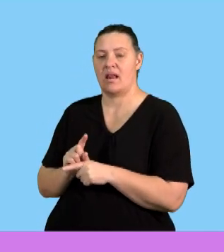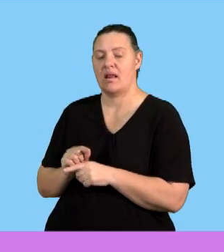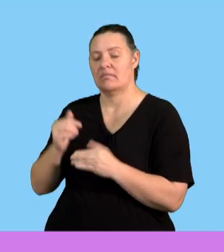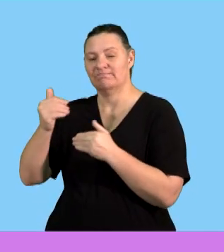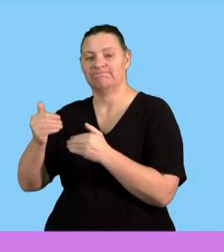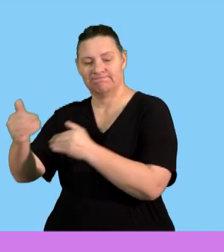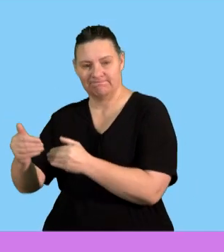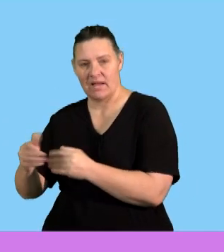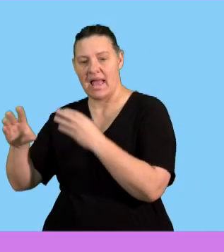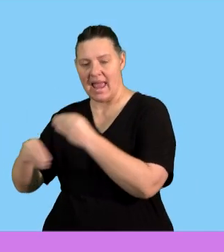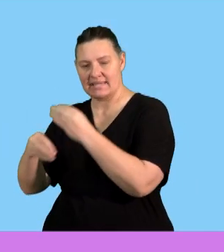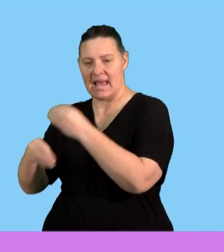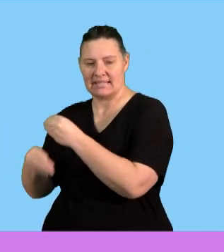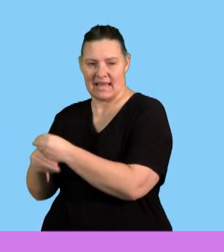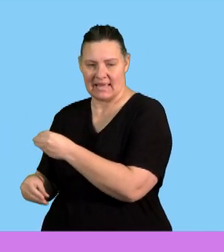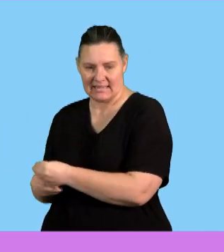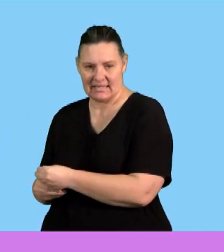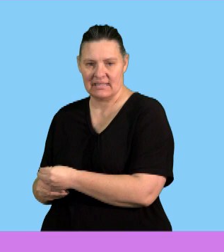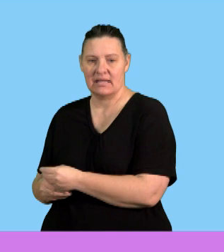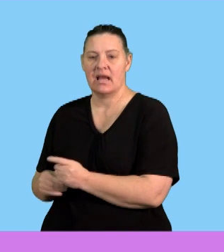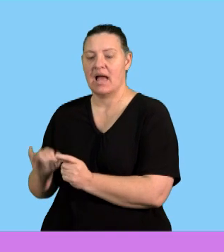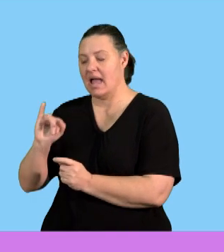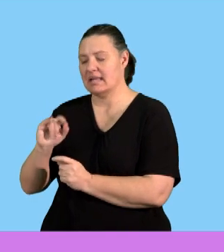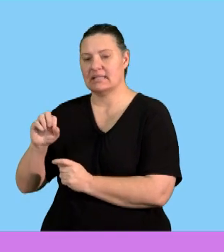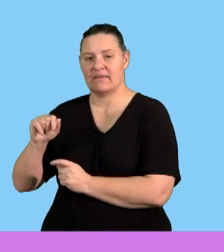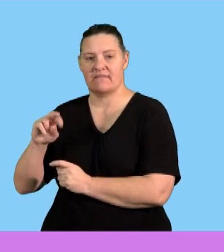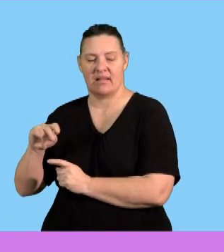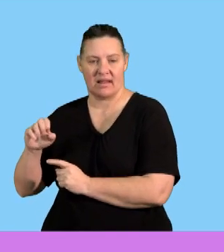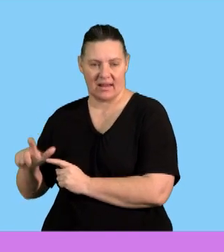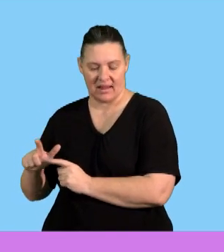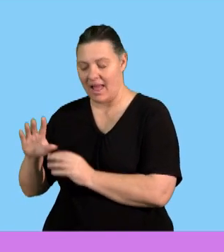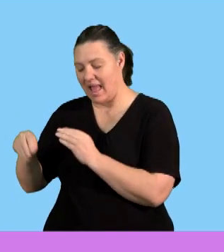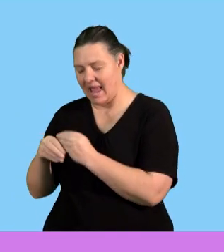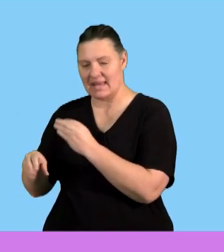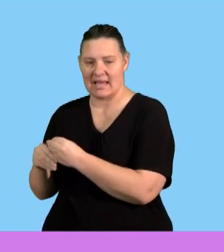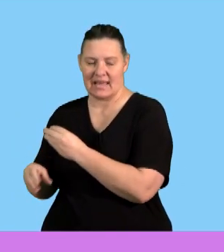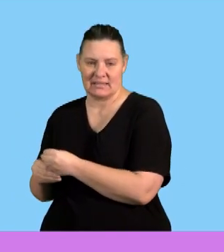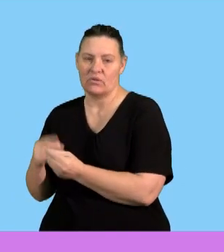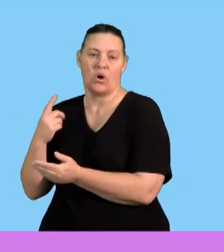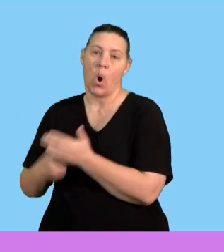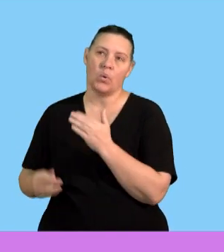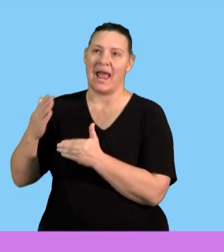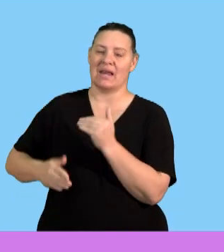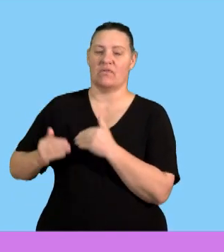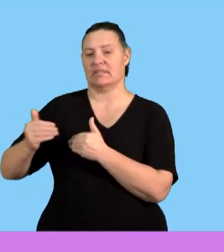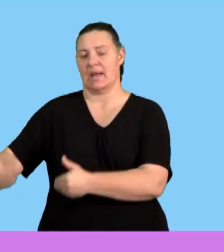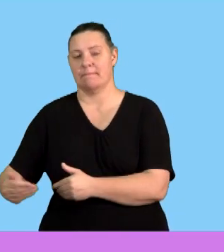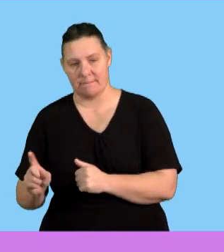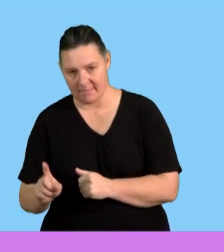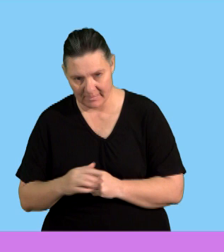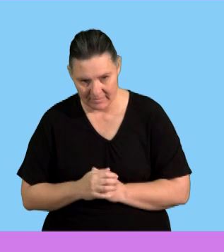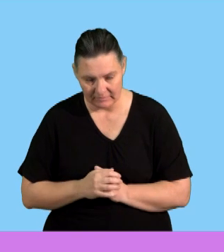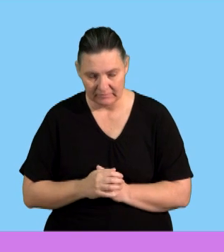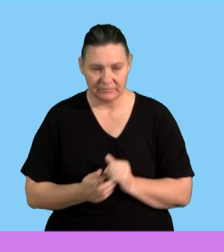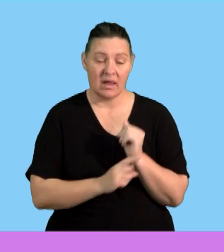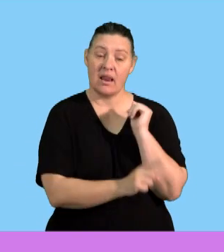compound interest, it is at the end of every interval it's added and not only at the end